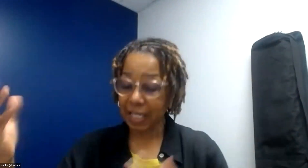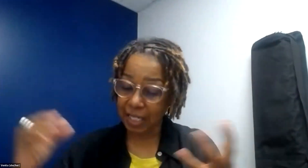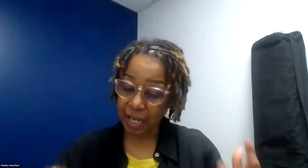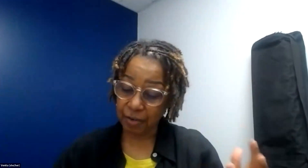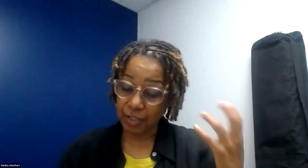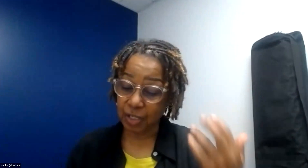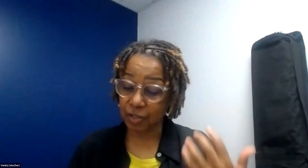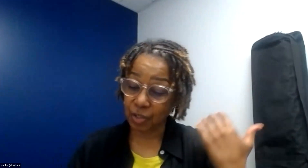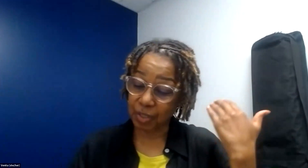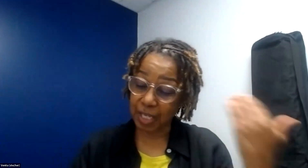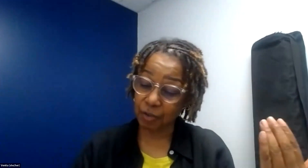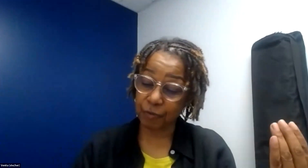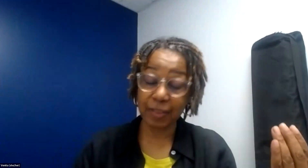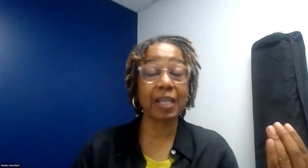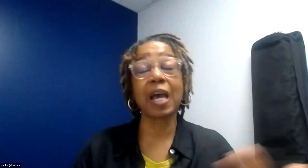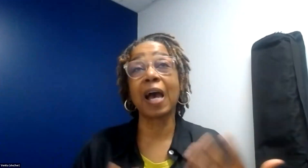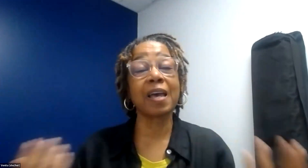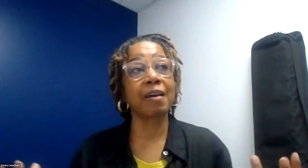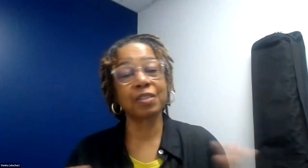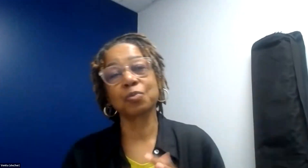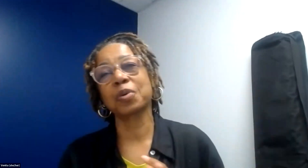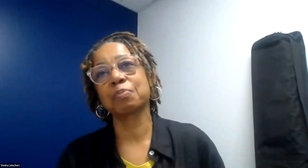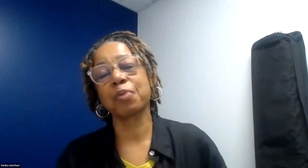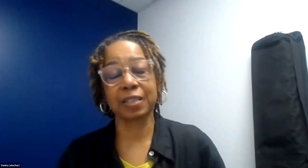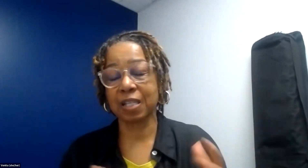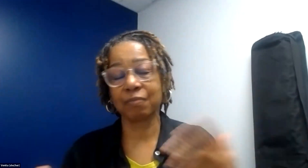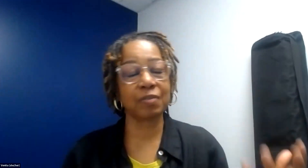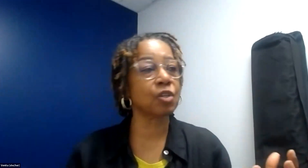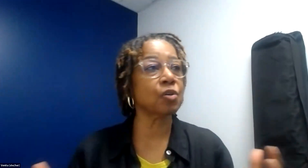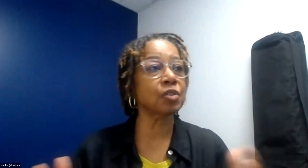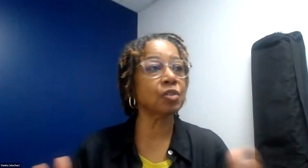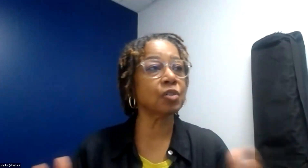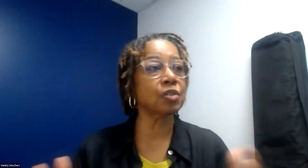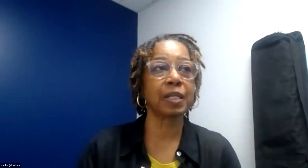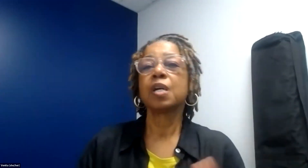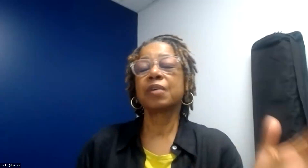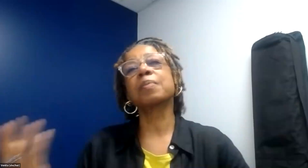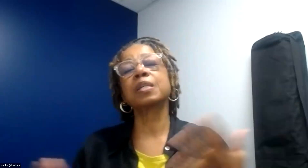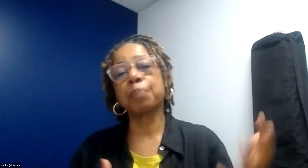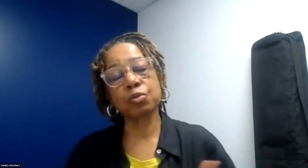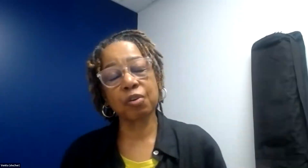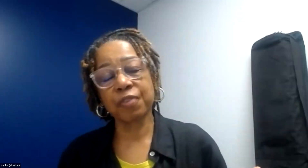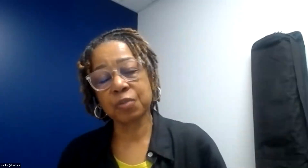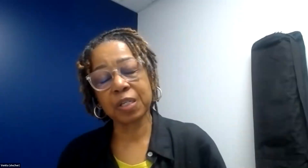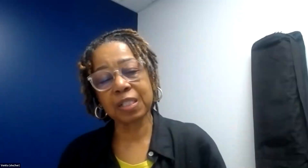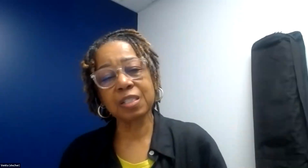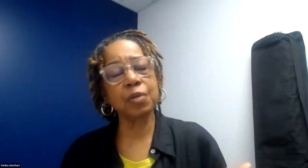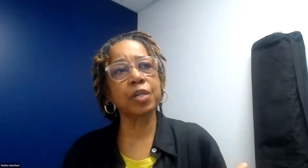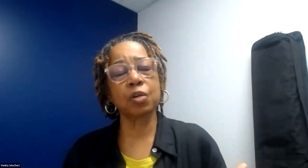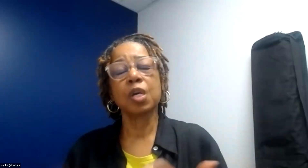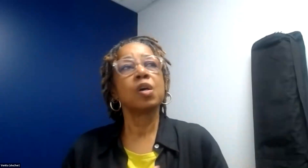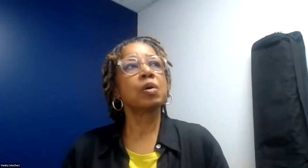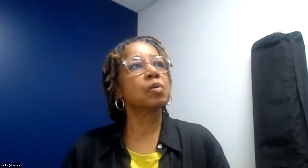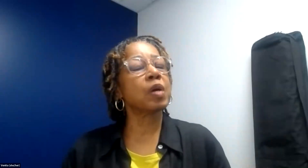we taking care of each other? So thank you for that. And I have this one practice I've never told anybody. If somebody posts on Facebook, and